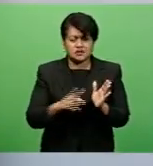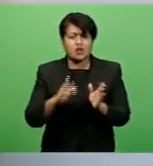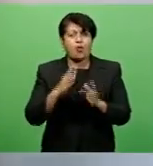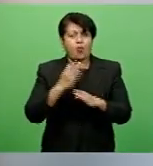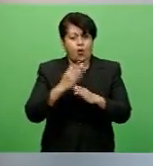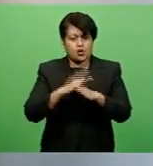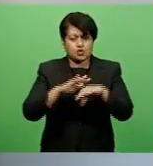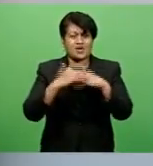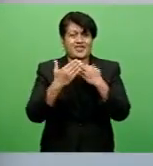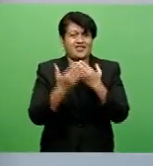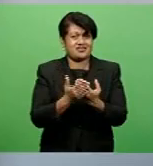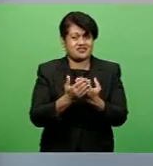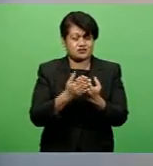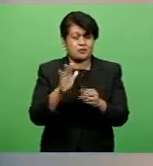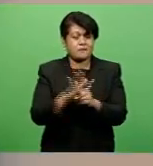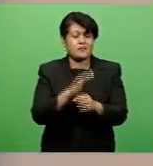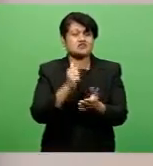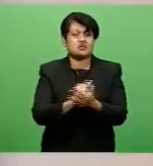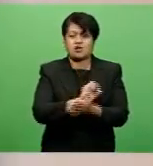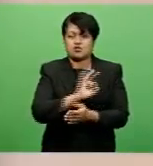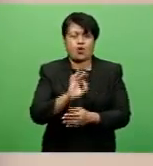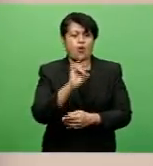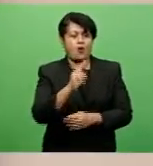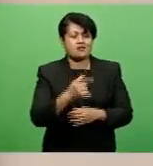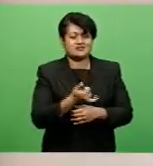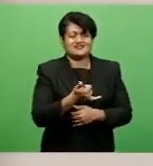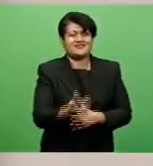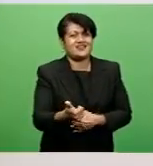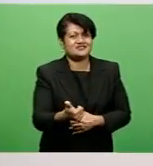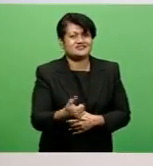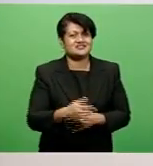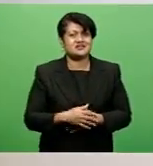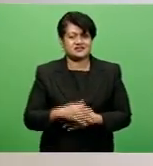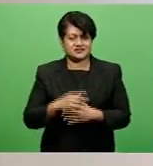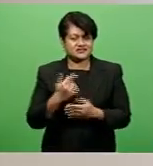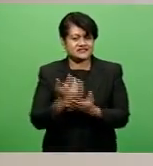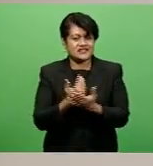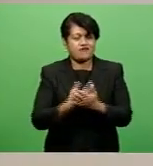to ensure no one is left behind.